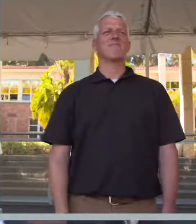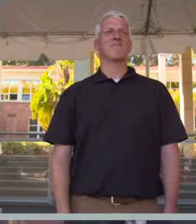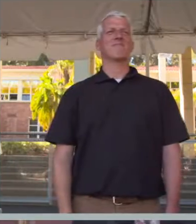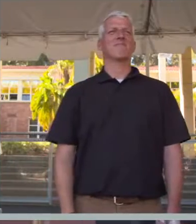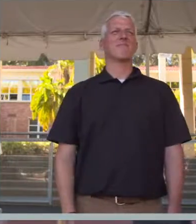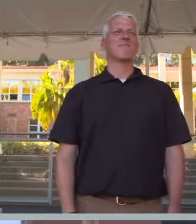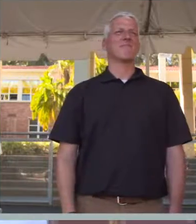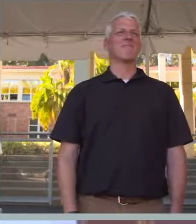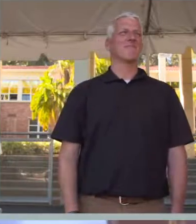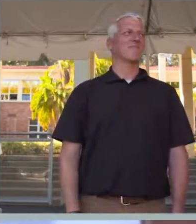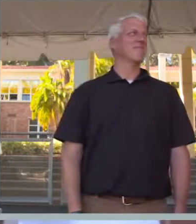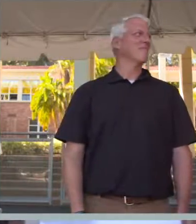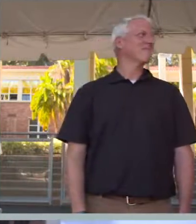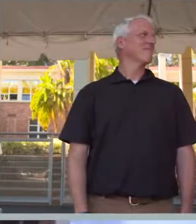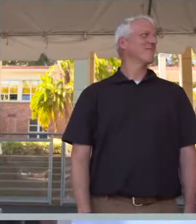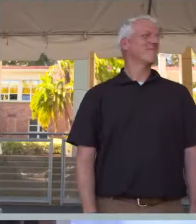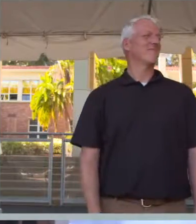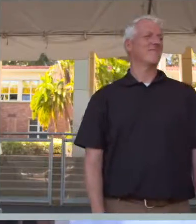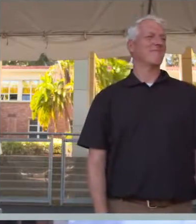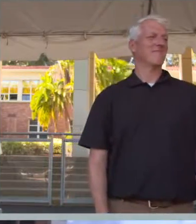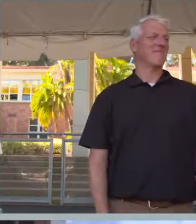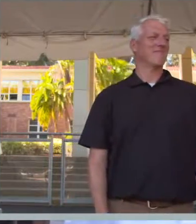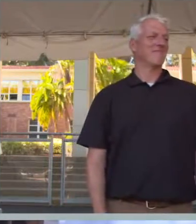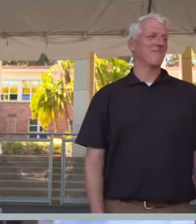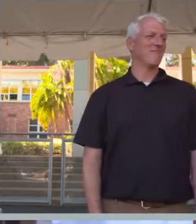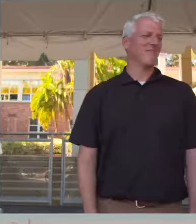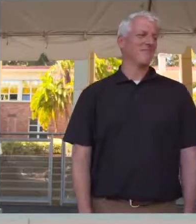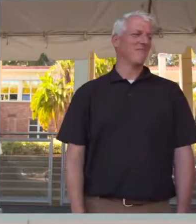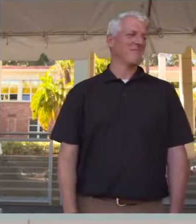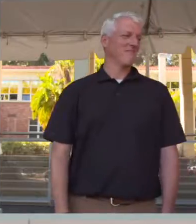Christine Grace Tayag Pamplona.